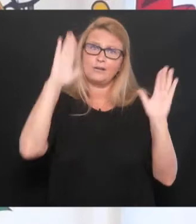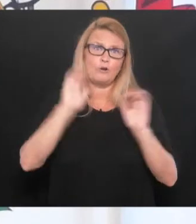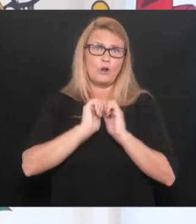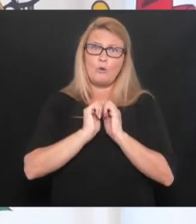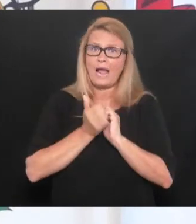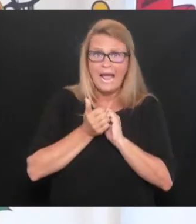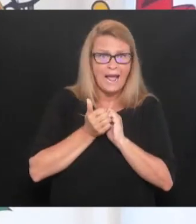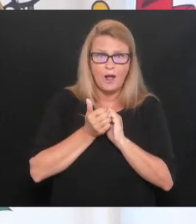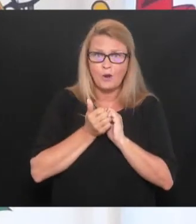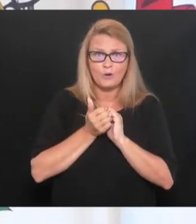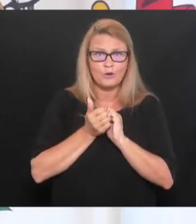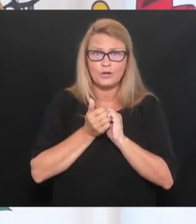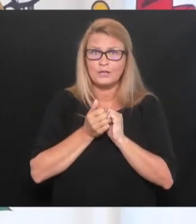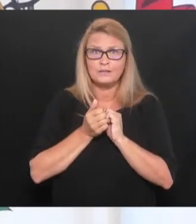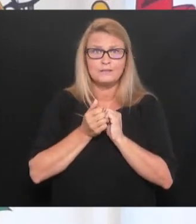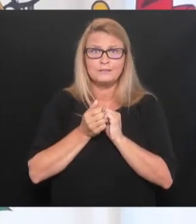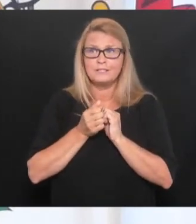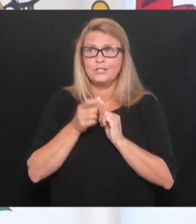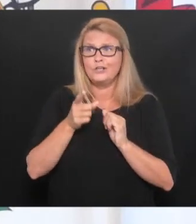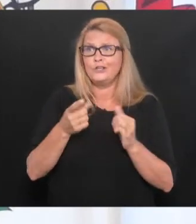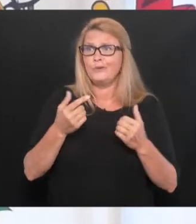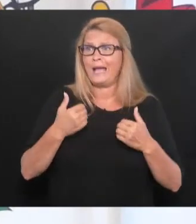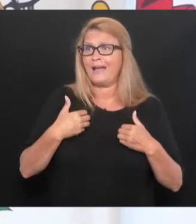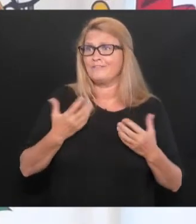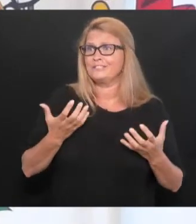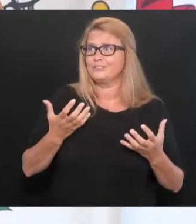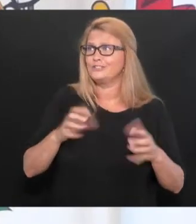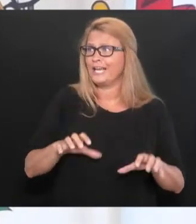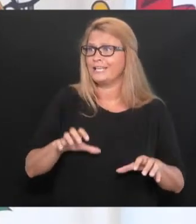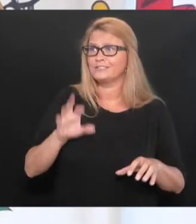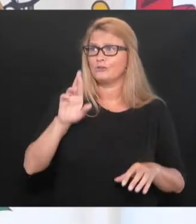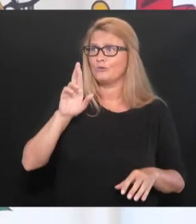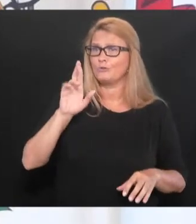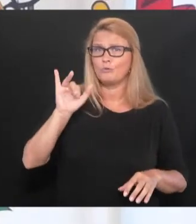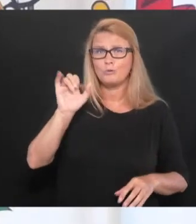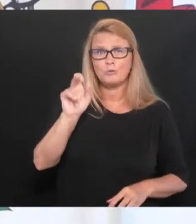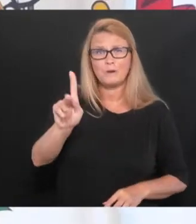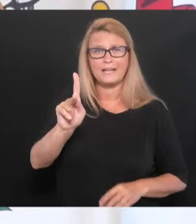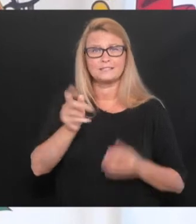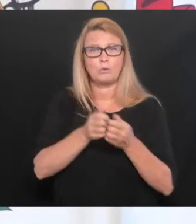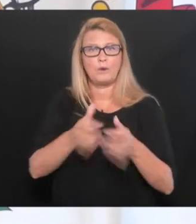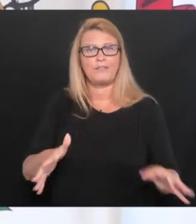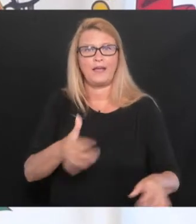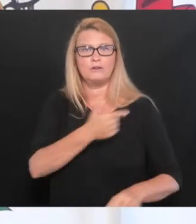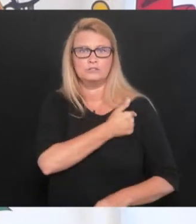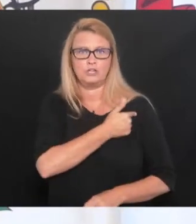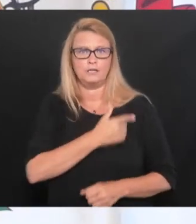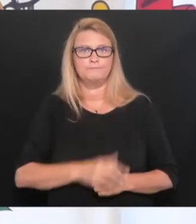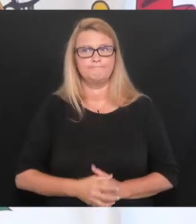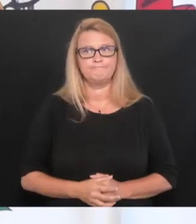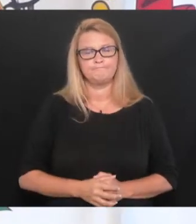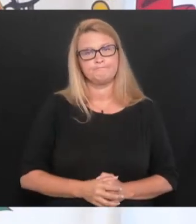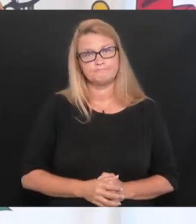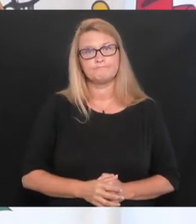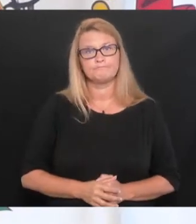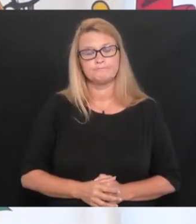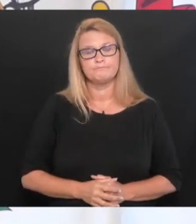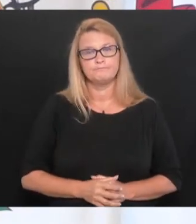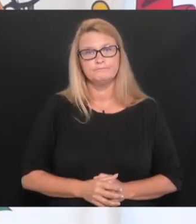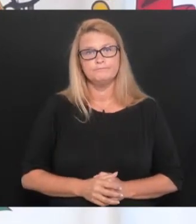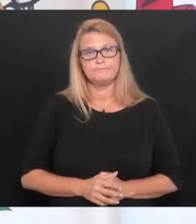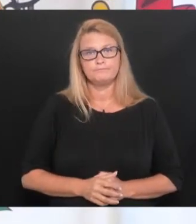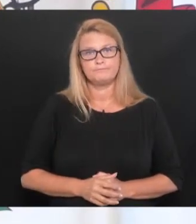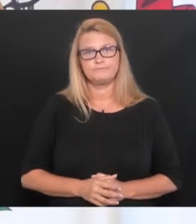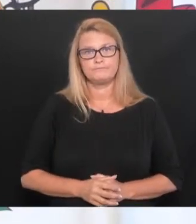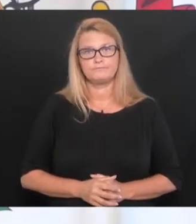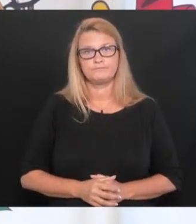taking that level of chance to do it and enjoy it and everything, knowing how infectious this thing is, and